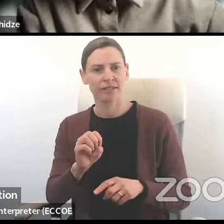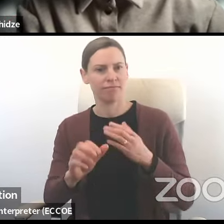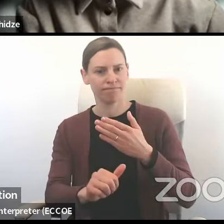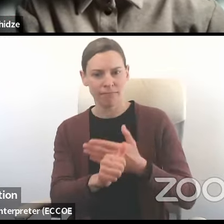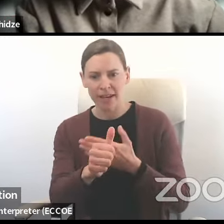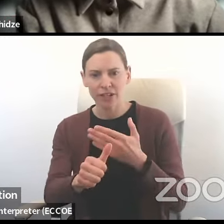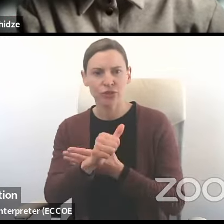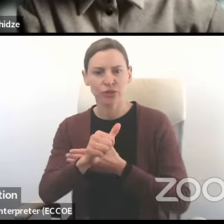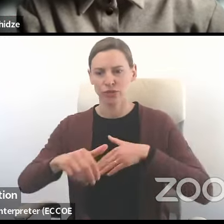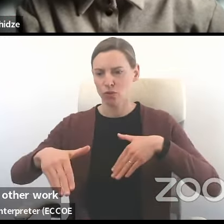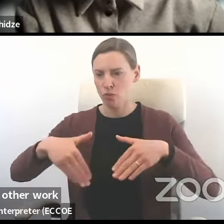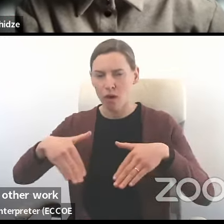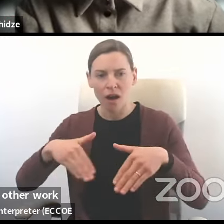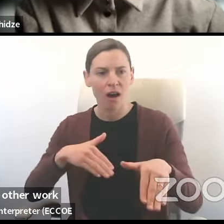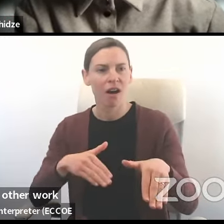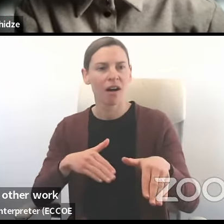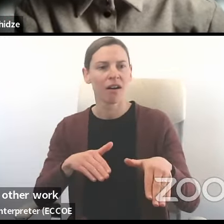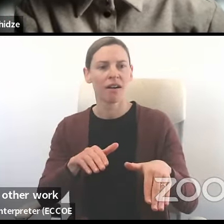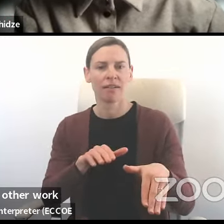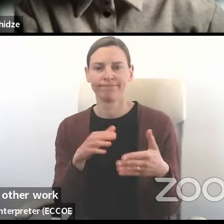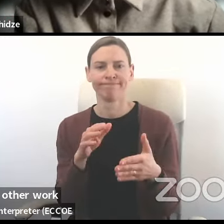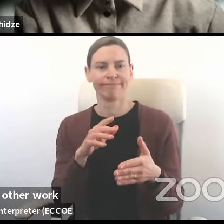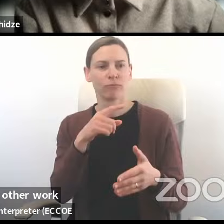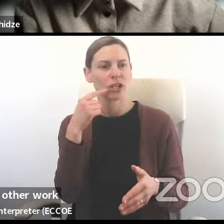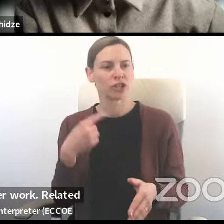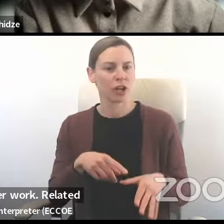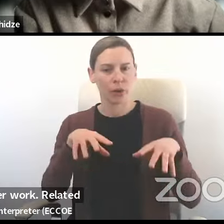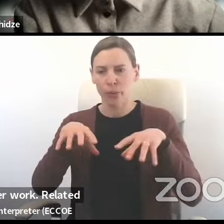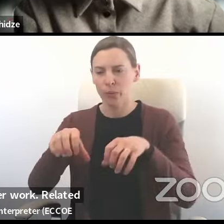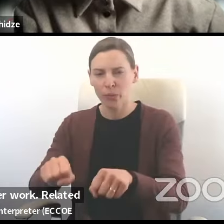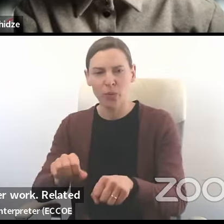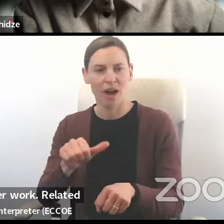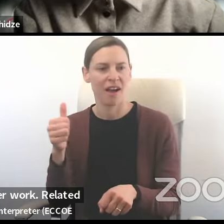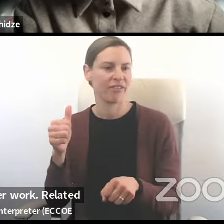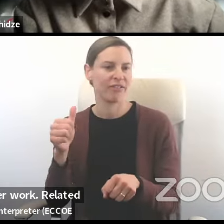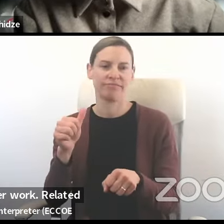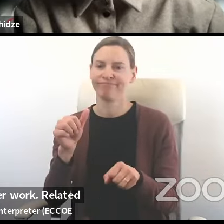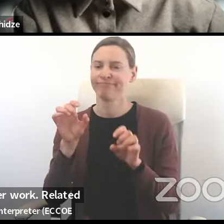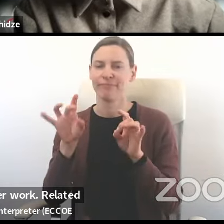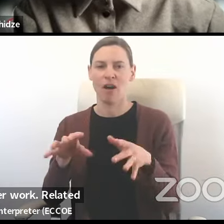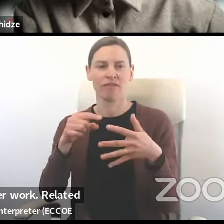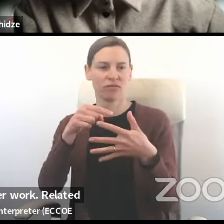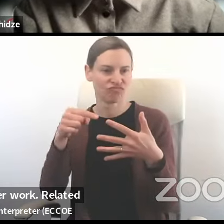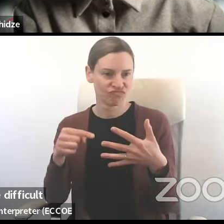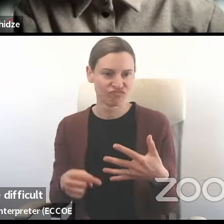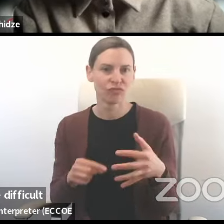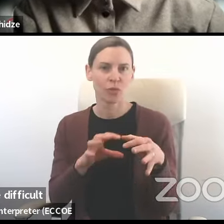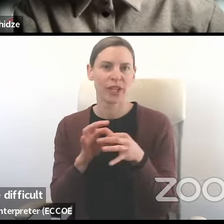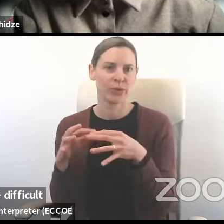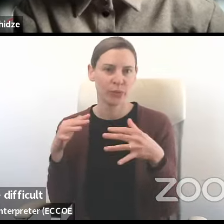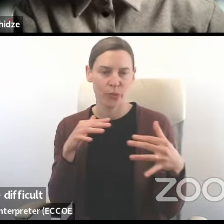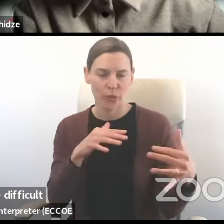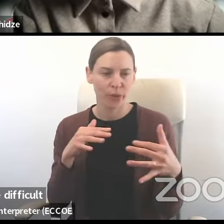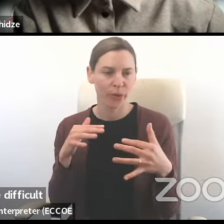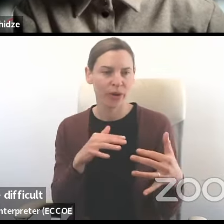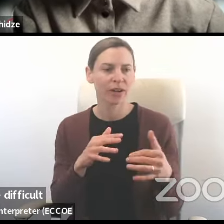war related horrible stuff, but also they are difficult to access